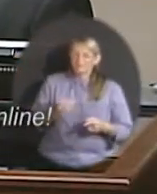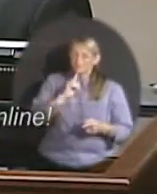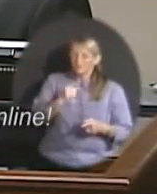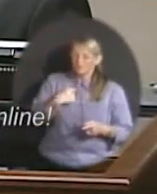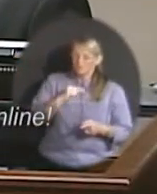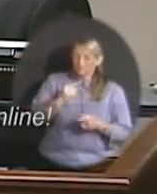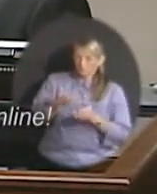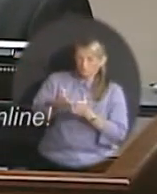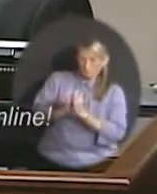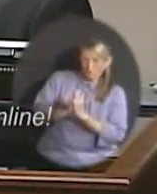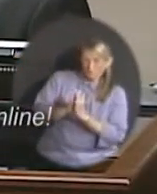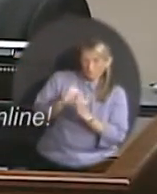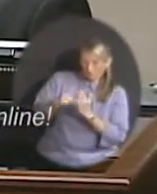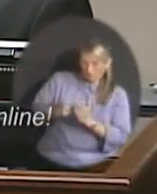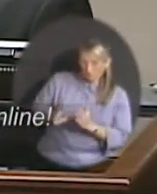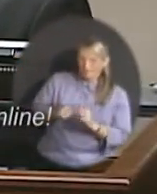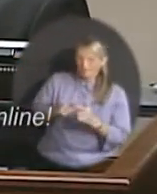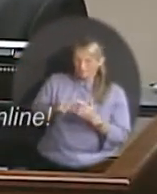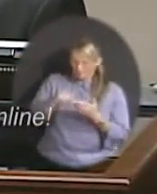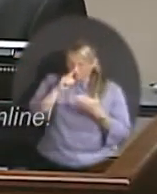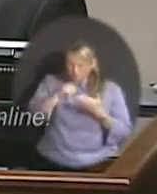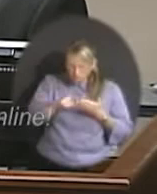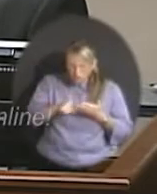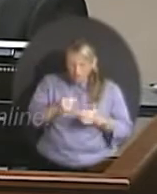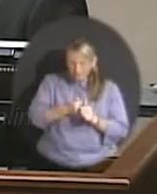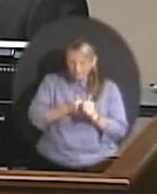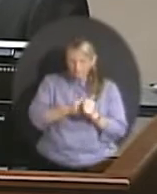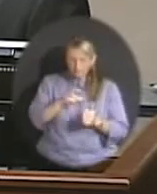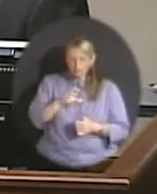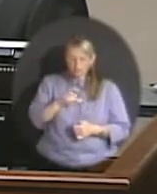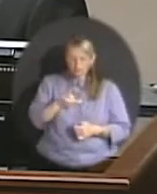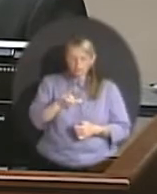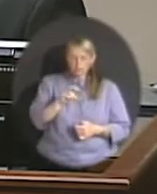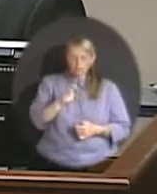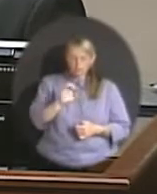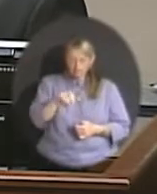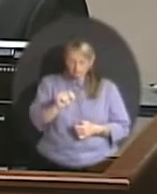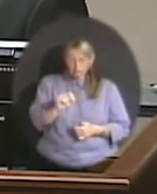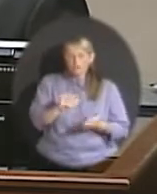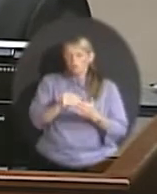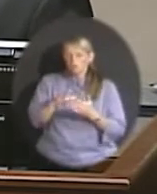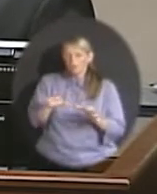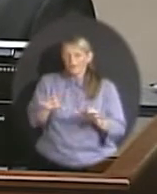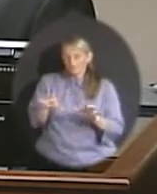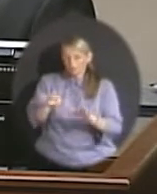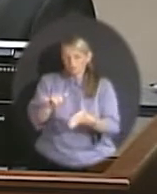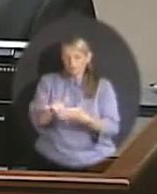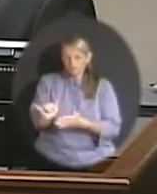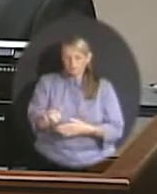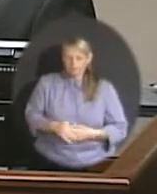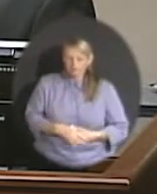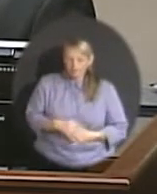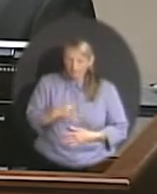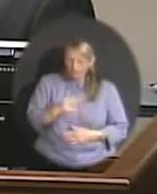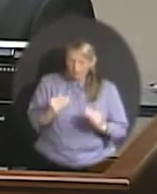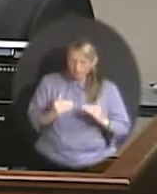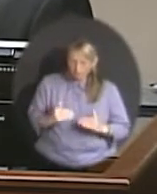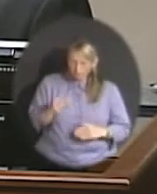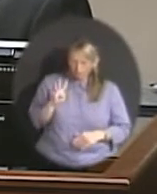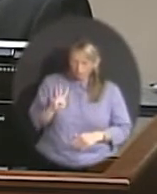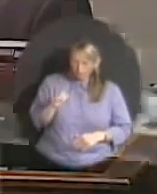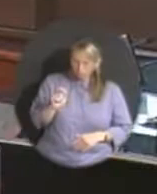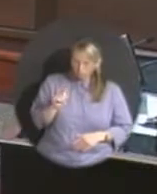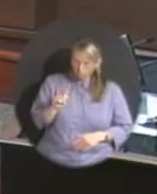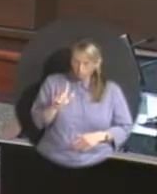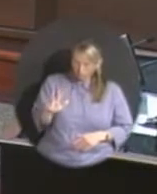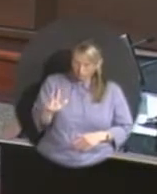of the receipts. The student activities are randomly checked. So that'd be my next question on 4.13 is the student activity funds, quite